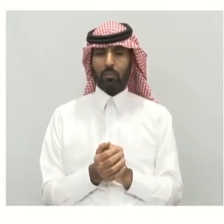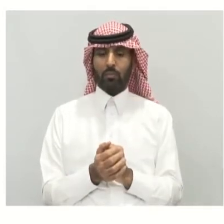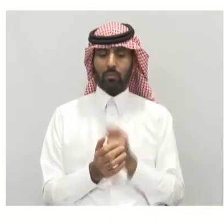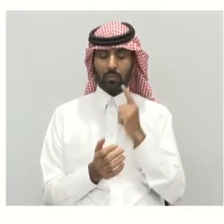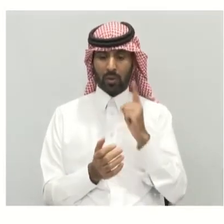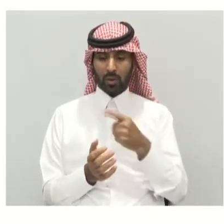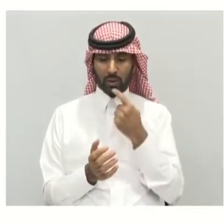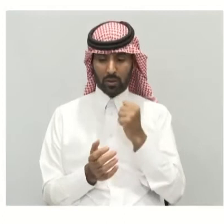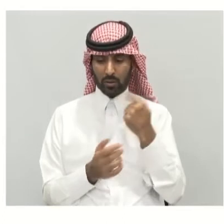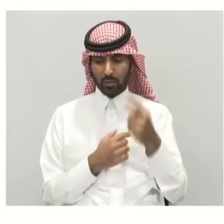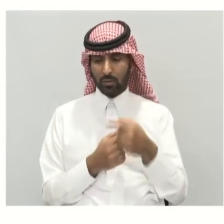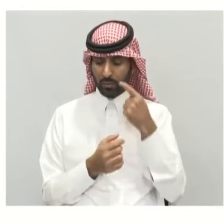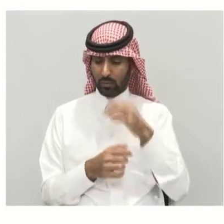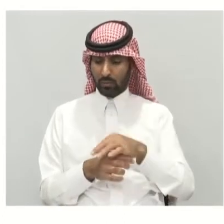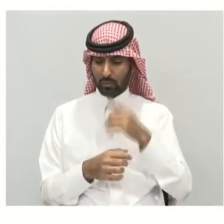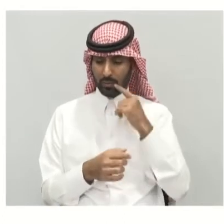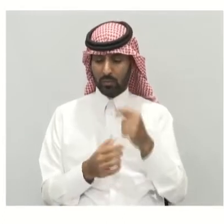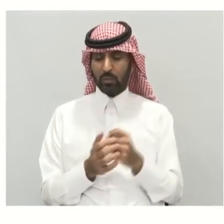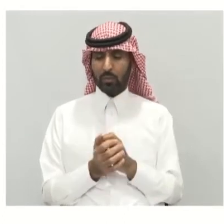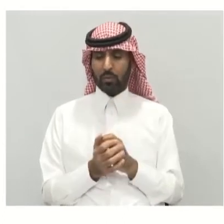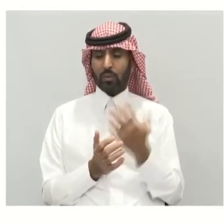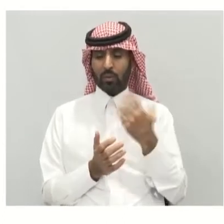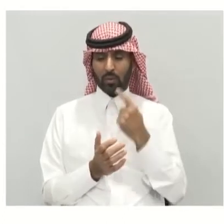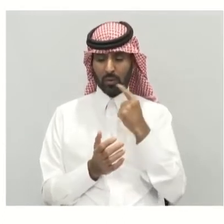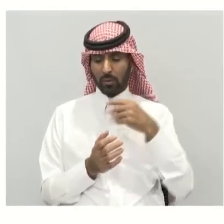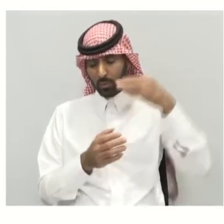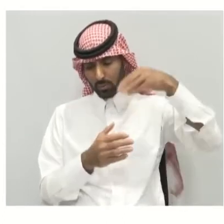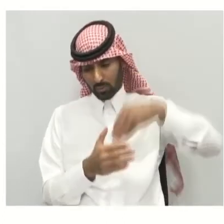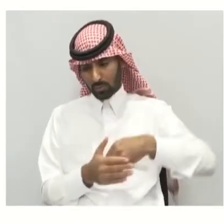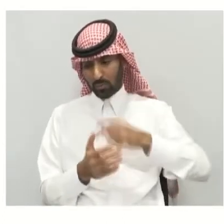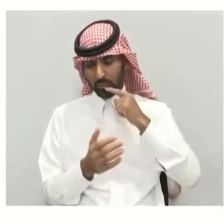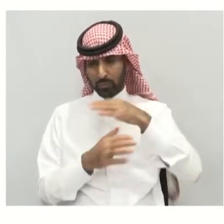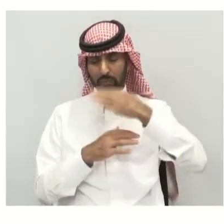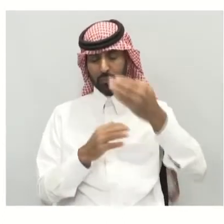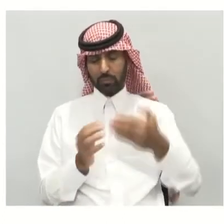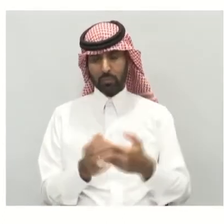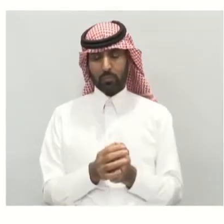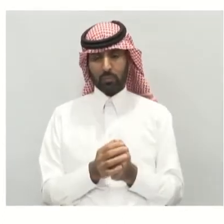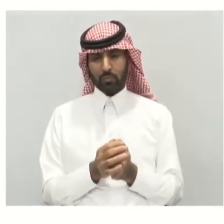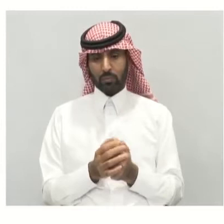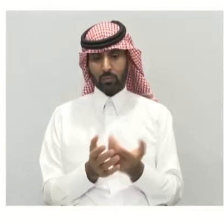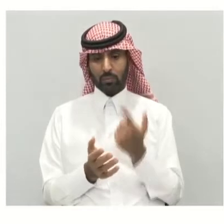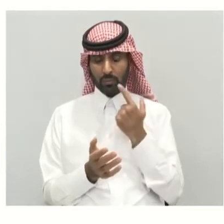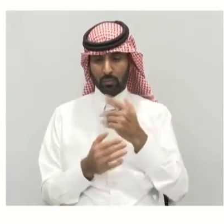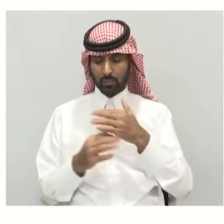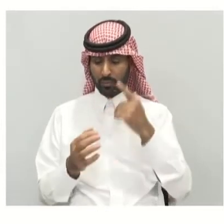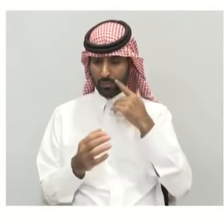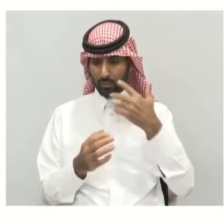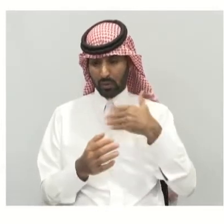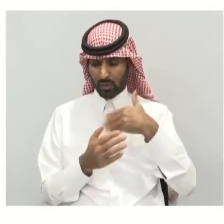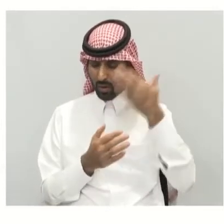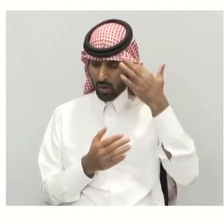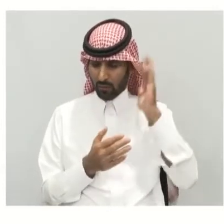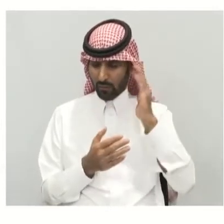Every year, people take more than 35,000 jumps at our facility. Conquer your fear and get